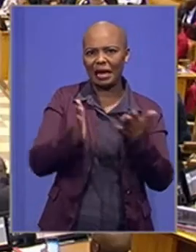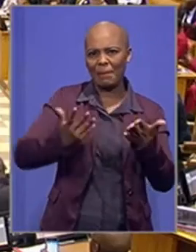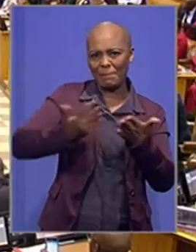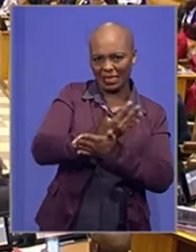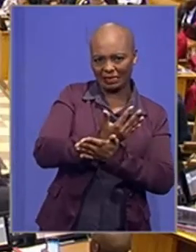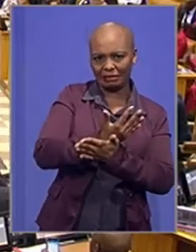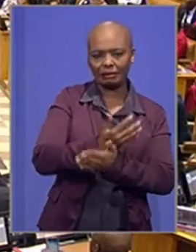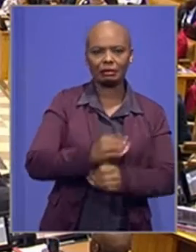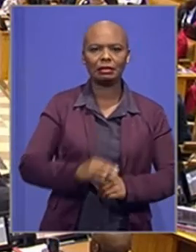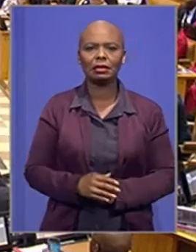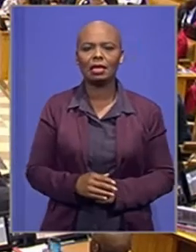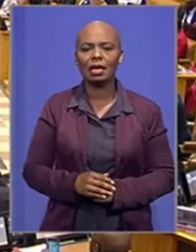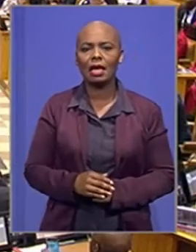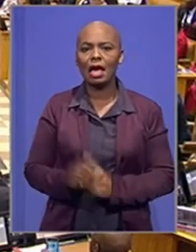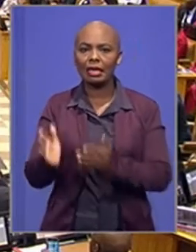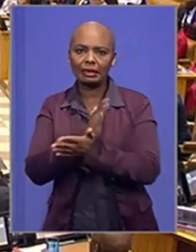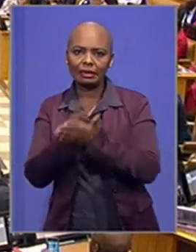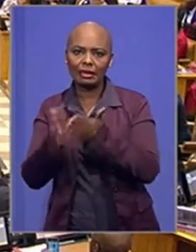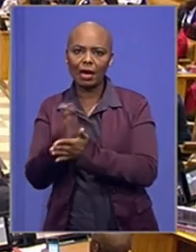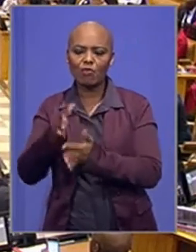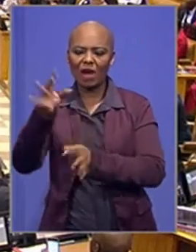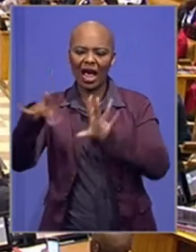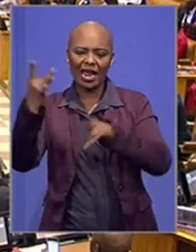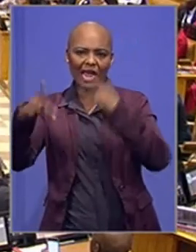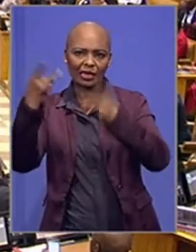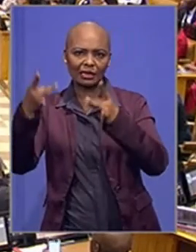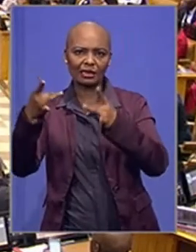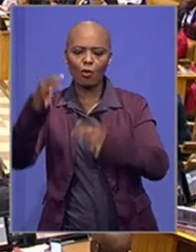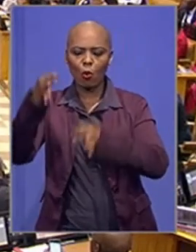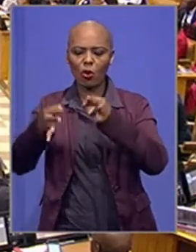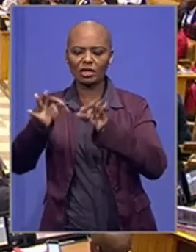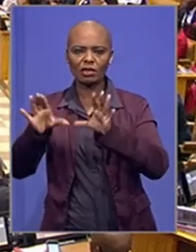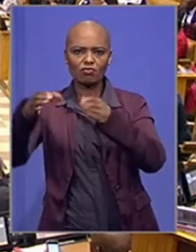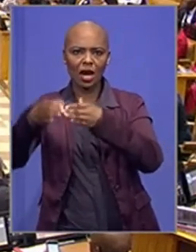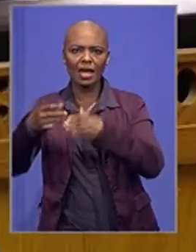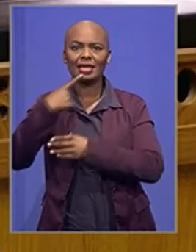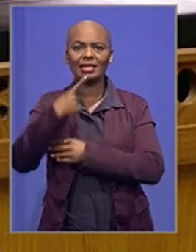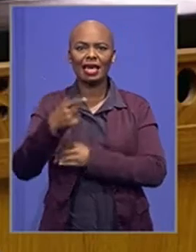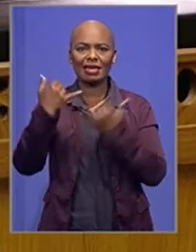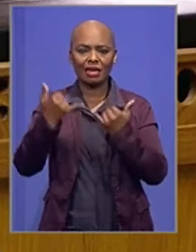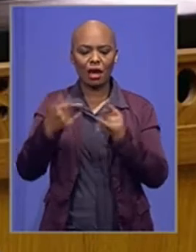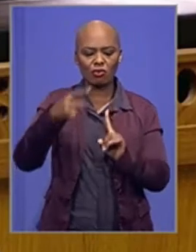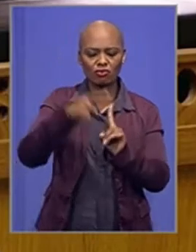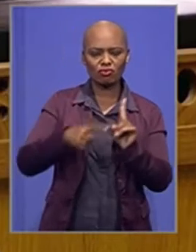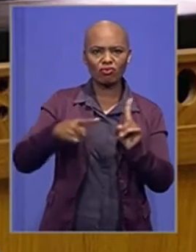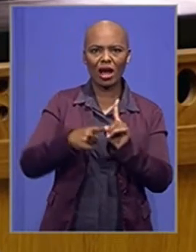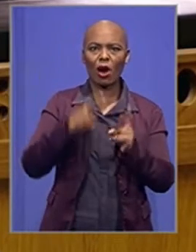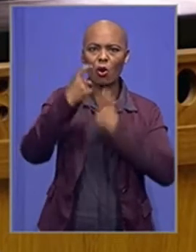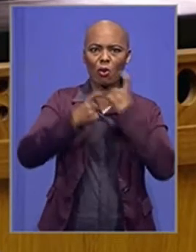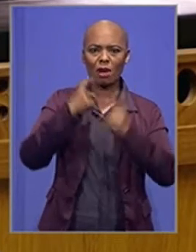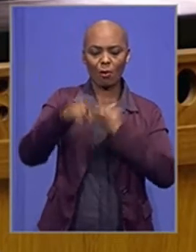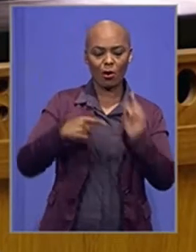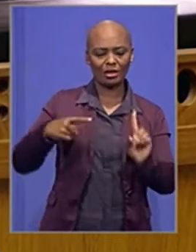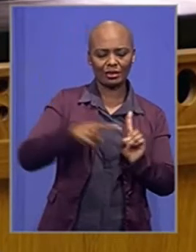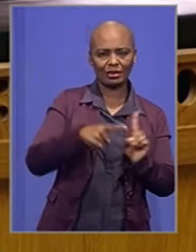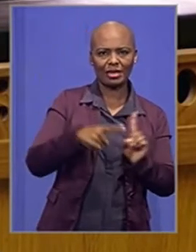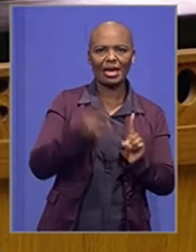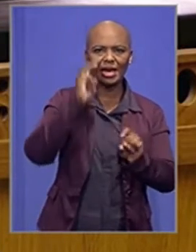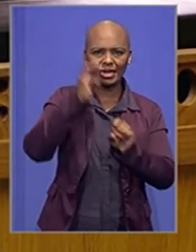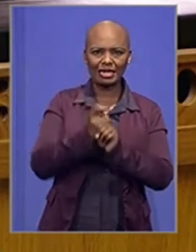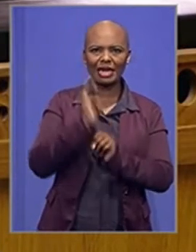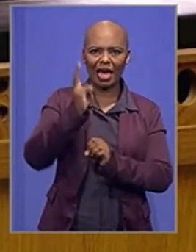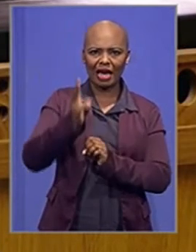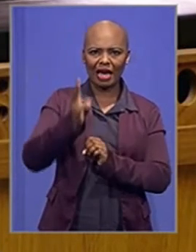Ba bangwe ba ba sekasiki ba dipolotiki ba nganga ka gore ngongore go kgatlhanong le mopresidente e tlhoka go ka